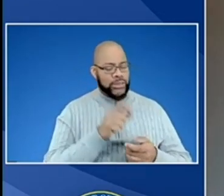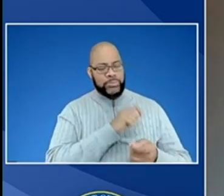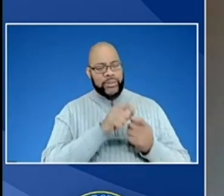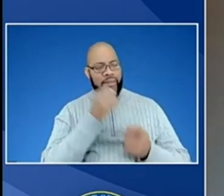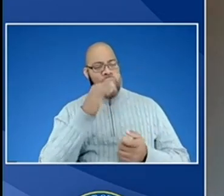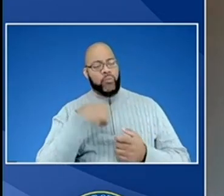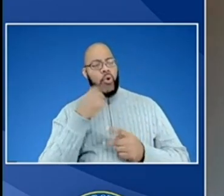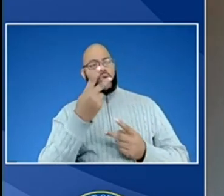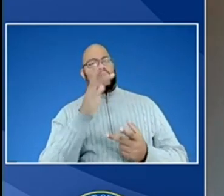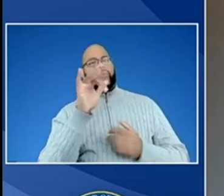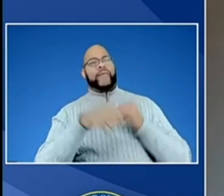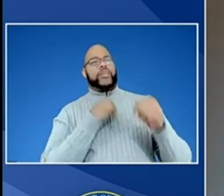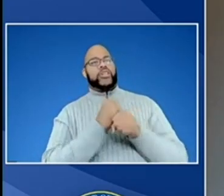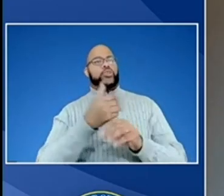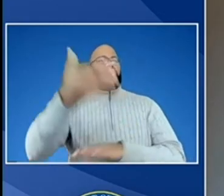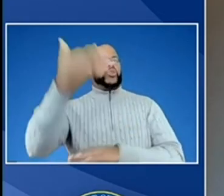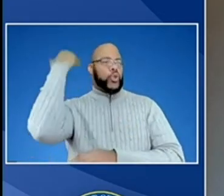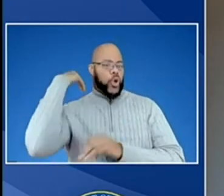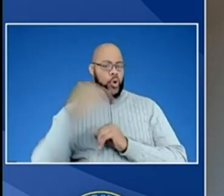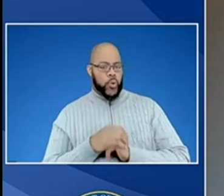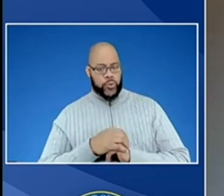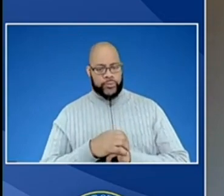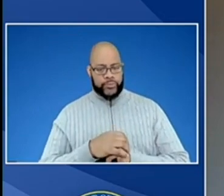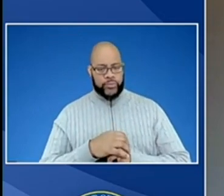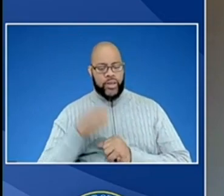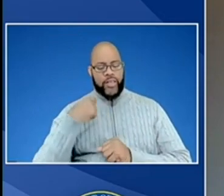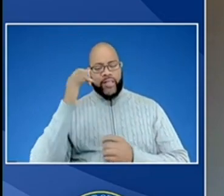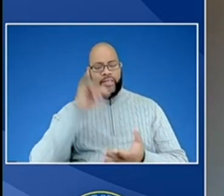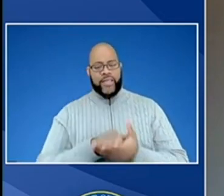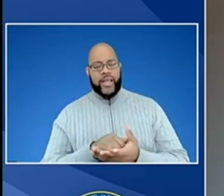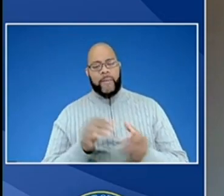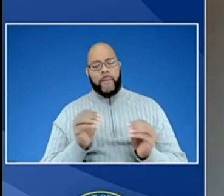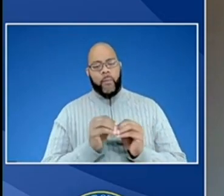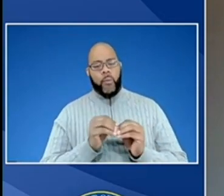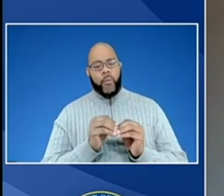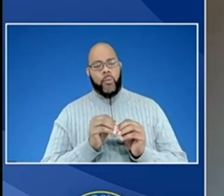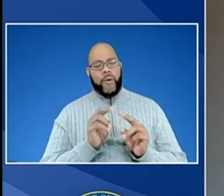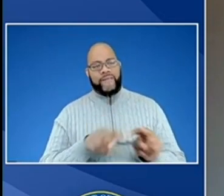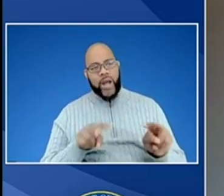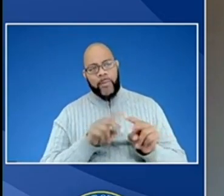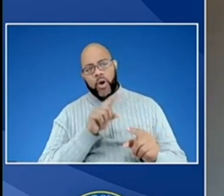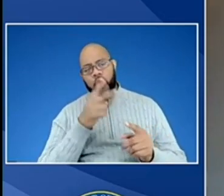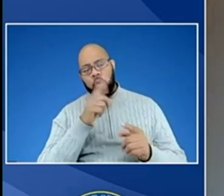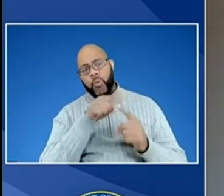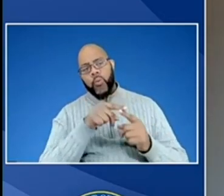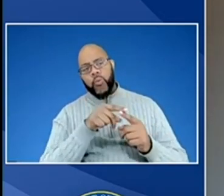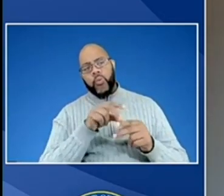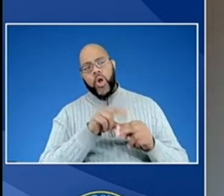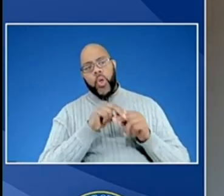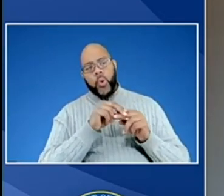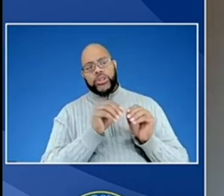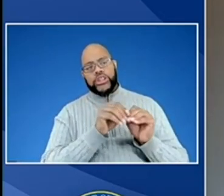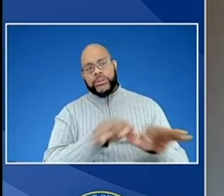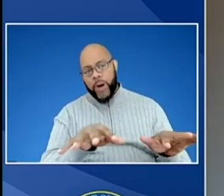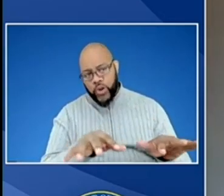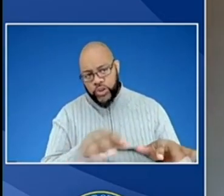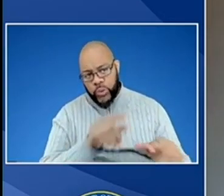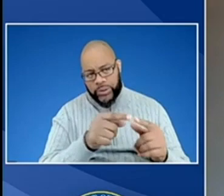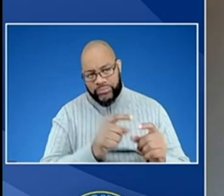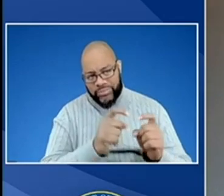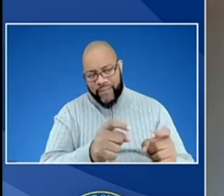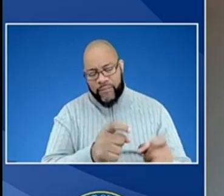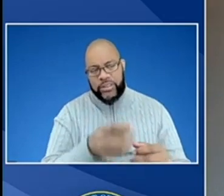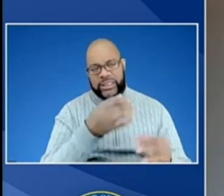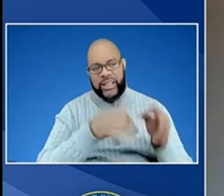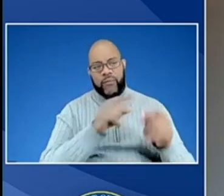we're looking 25 years ago. So I think it's more valuable to look at when loans were dispersed rather than when payment